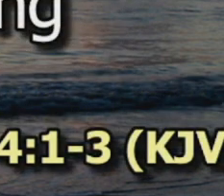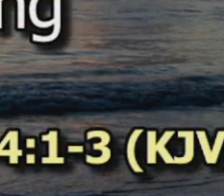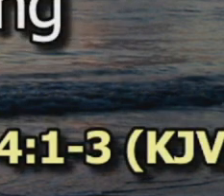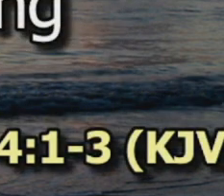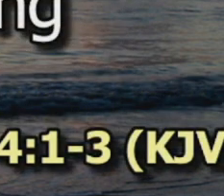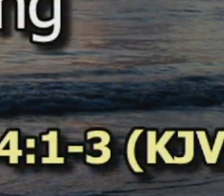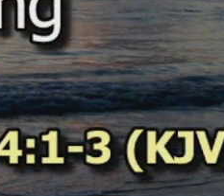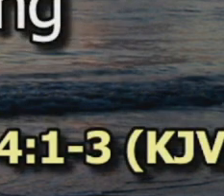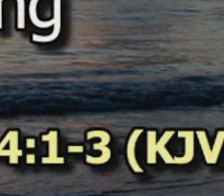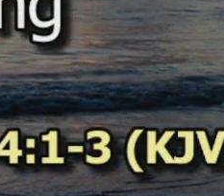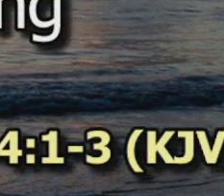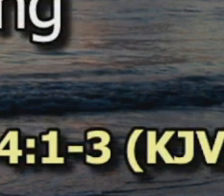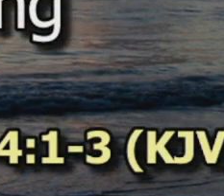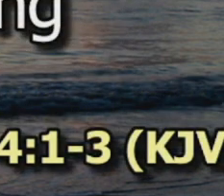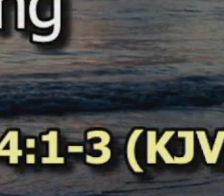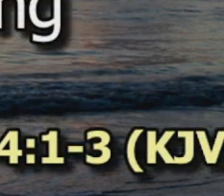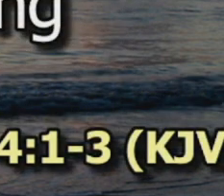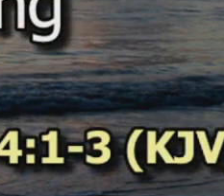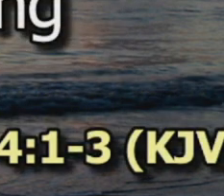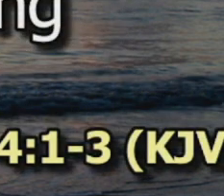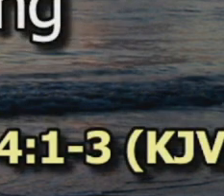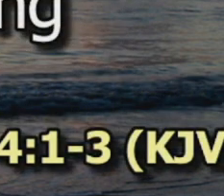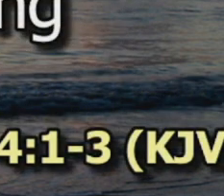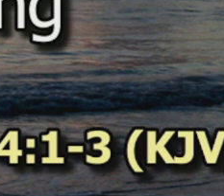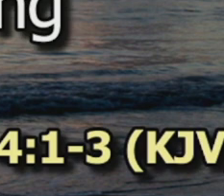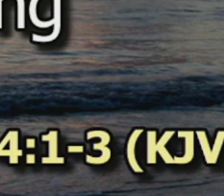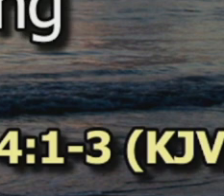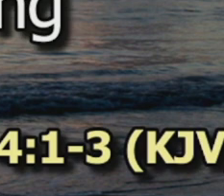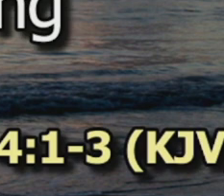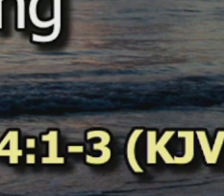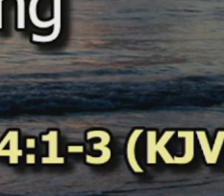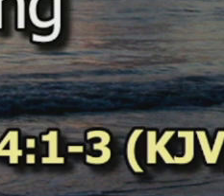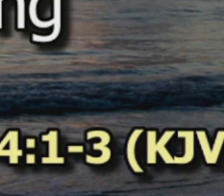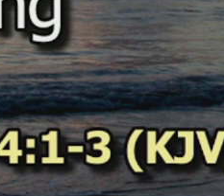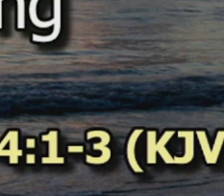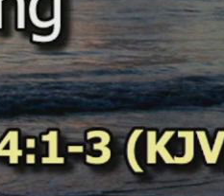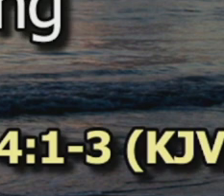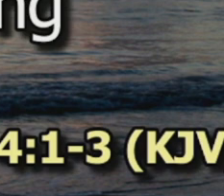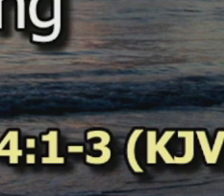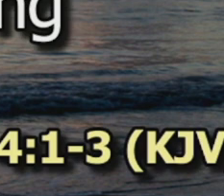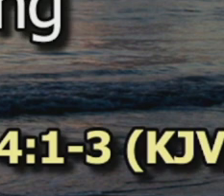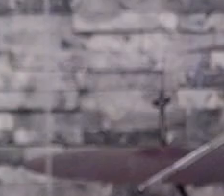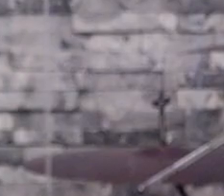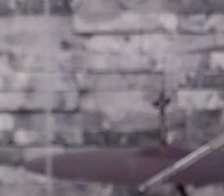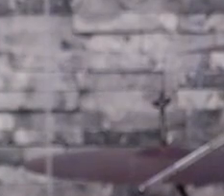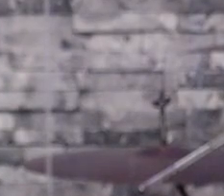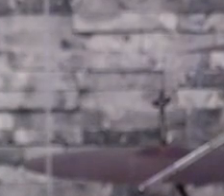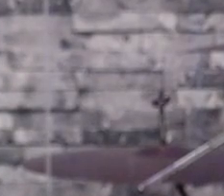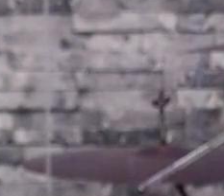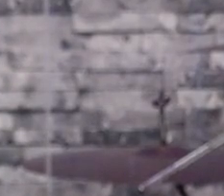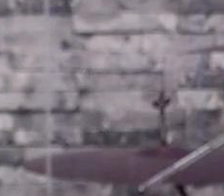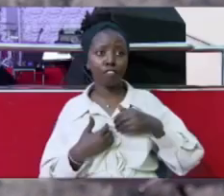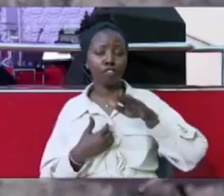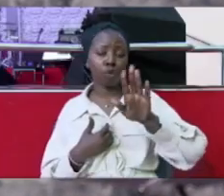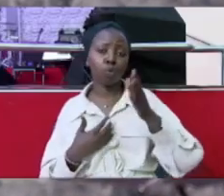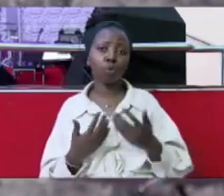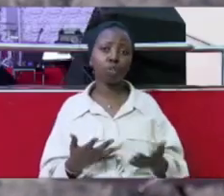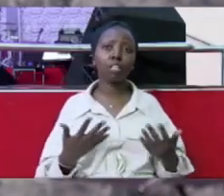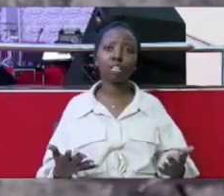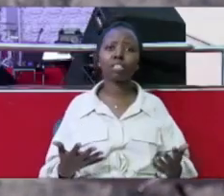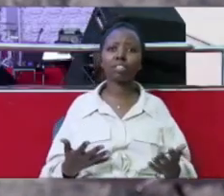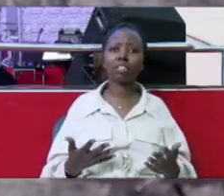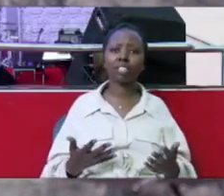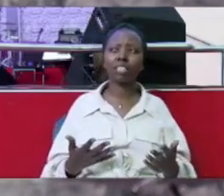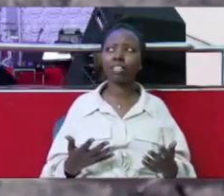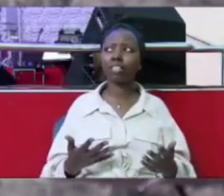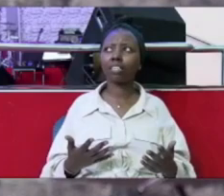una utulivu, even though there is something that is owed to us, hata kama kuna kitu ambacho kideni kwetu, it's holding back